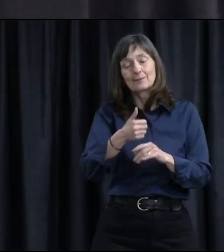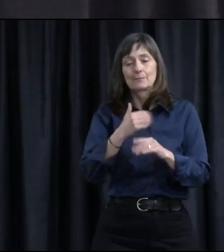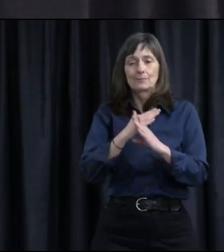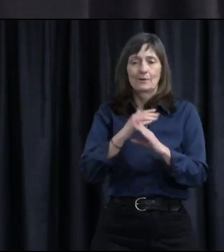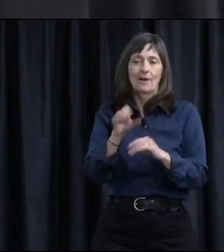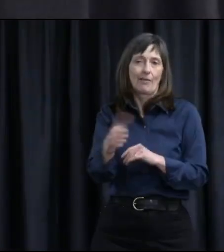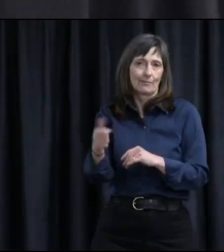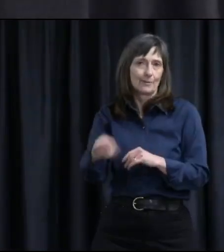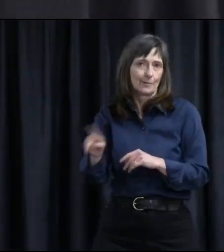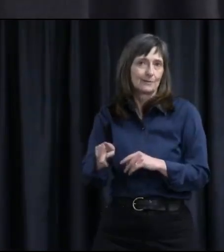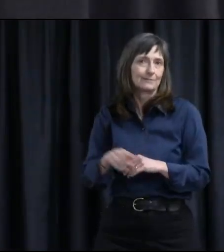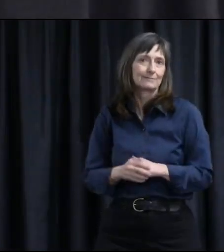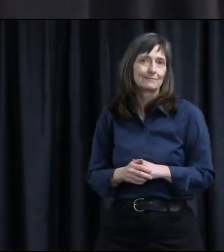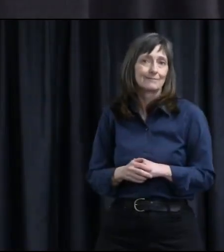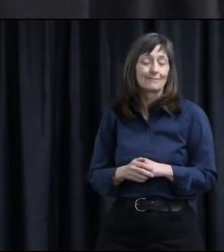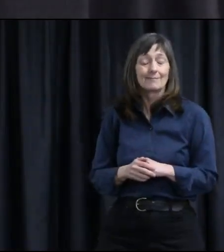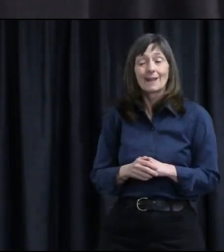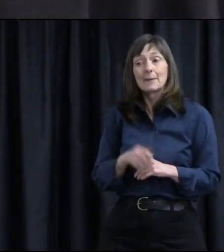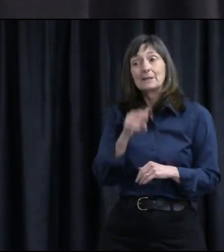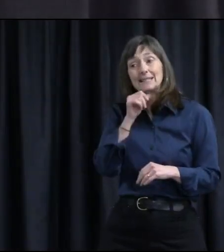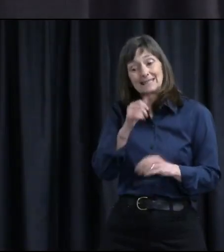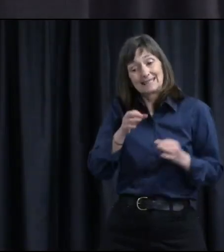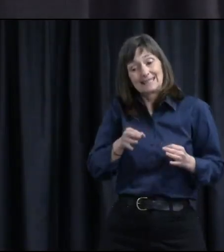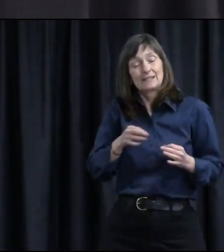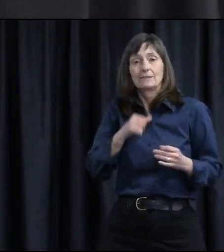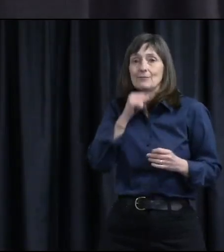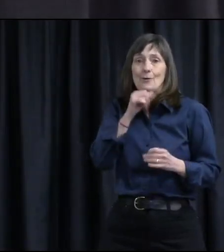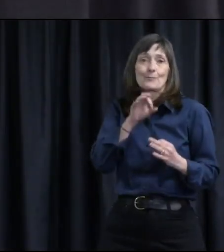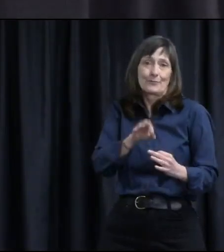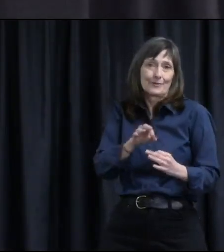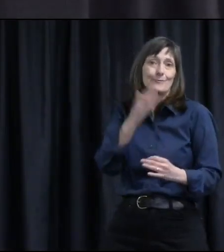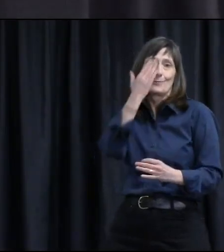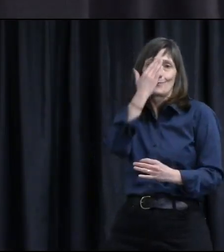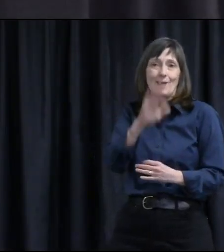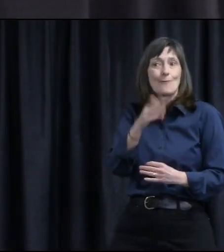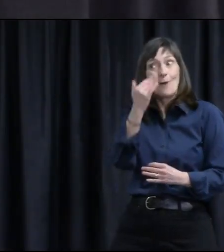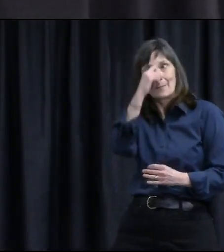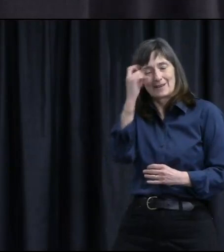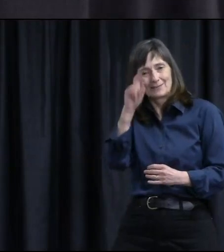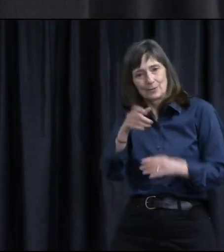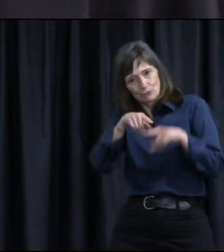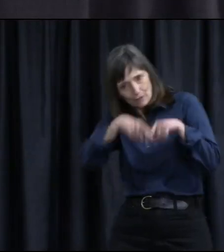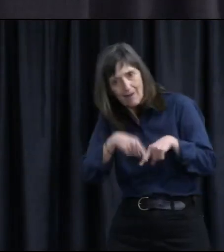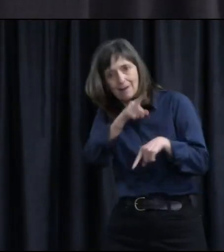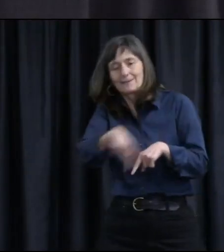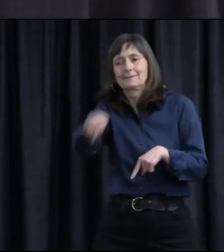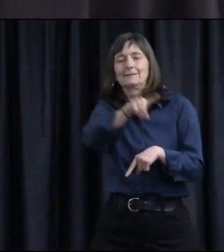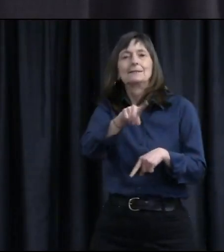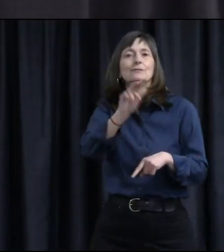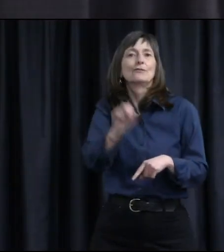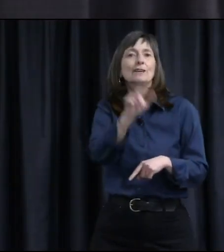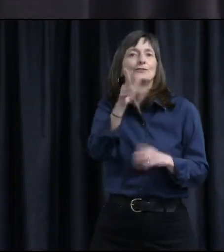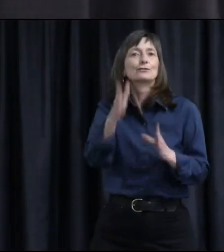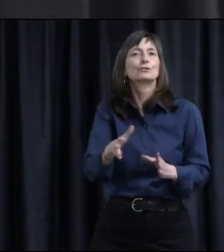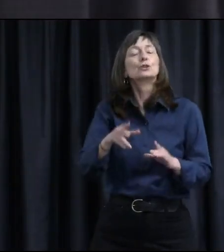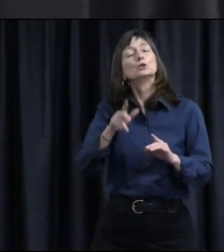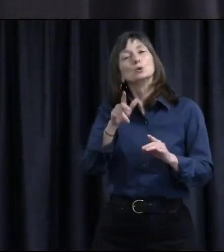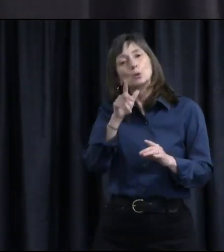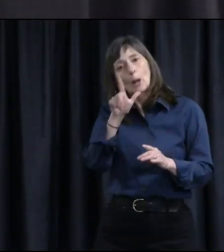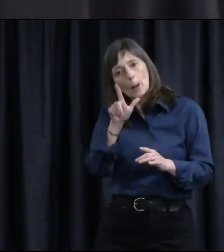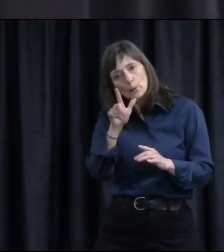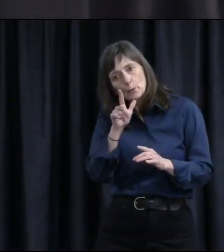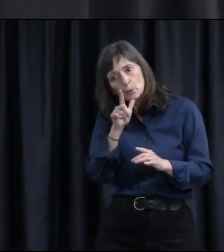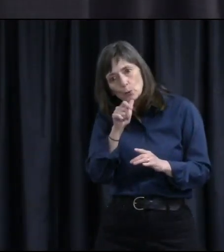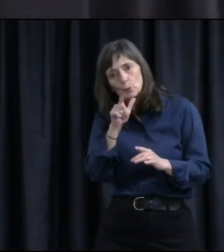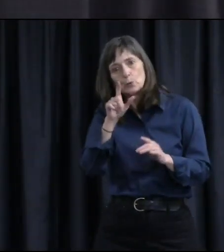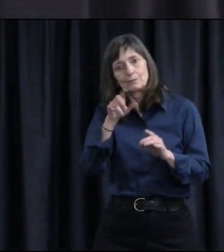difficult and not perfect. This is about protecting Newfoundlanders and Labradorians, and we are asking people, telling people that